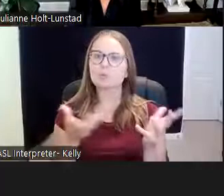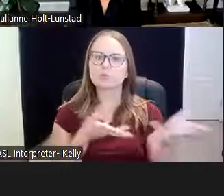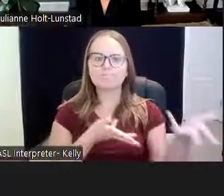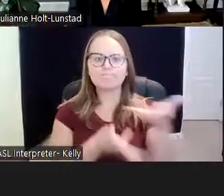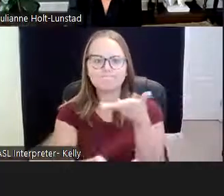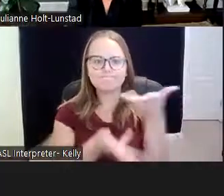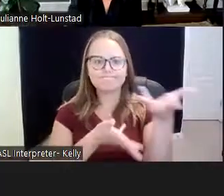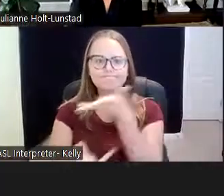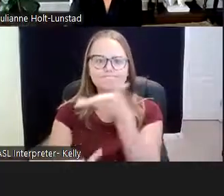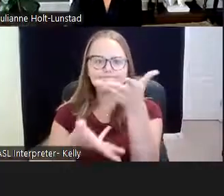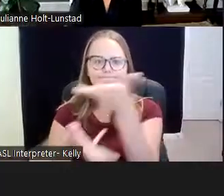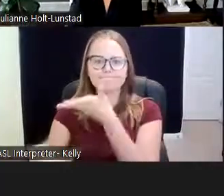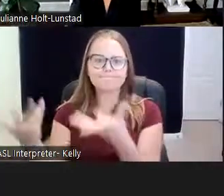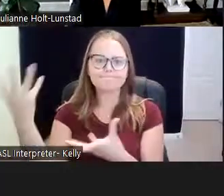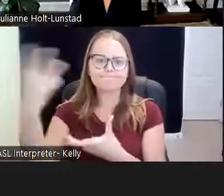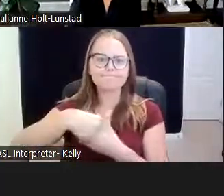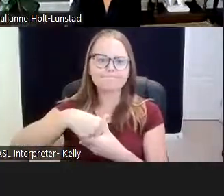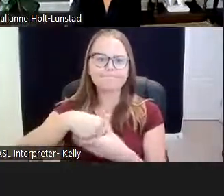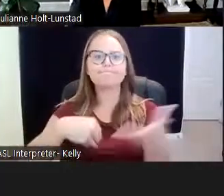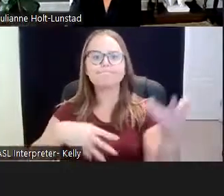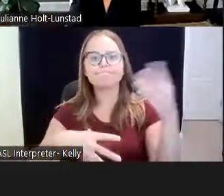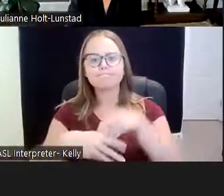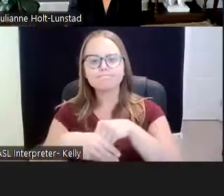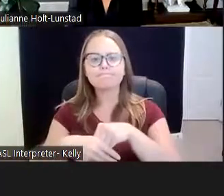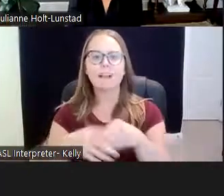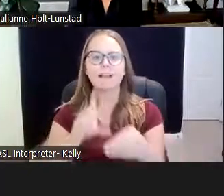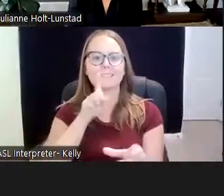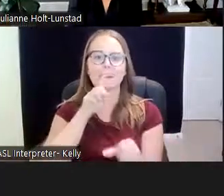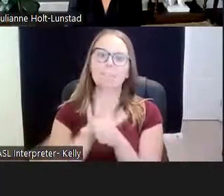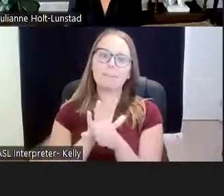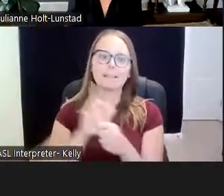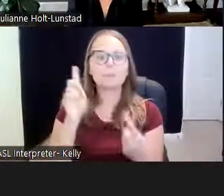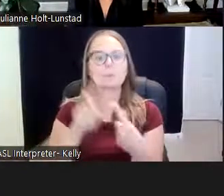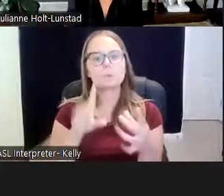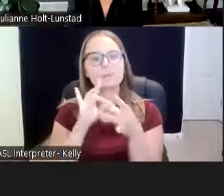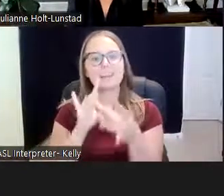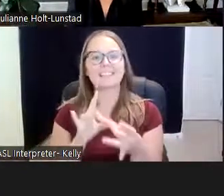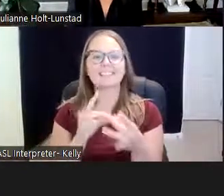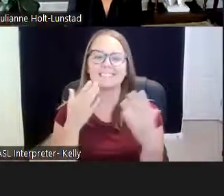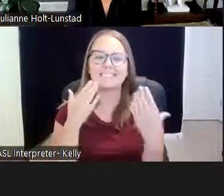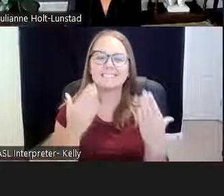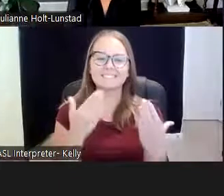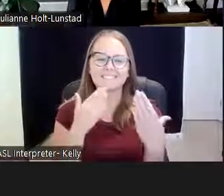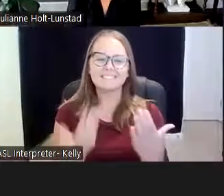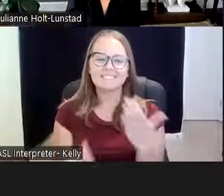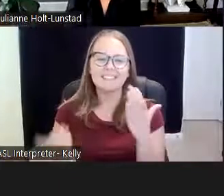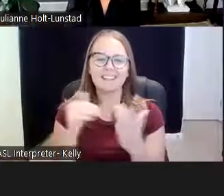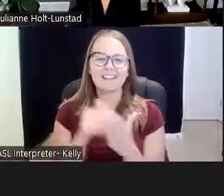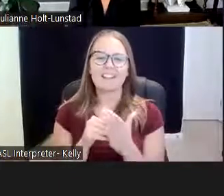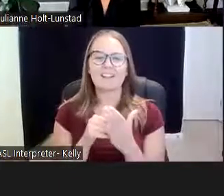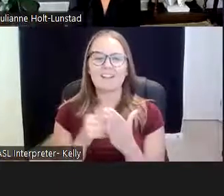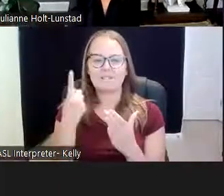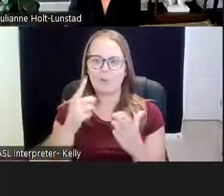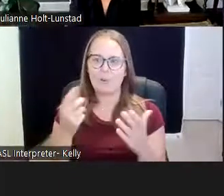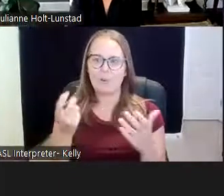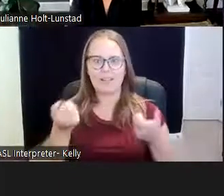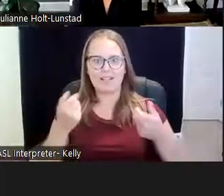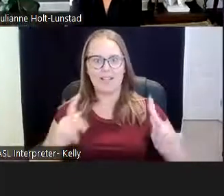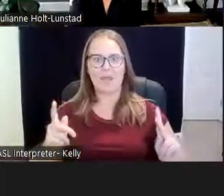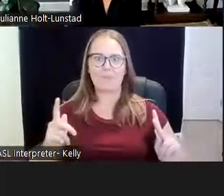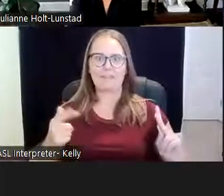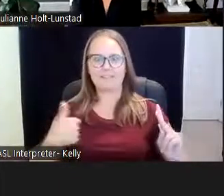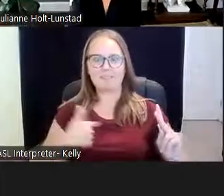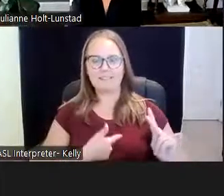engaged and of course, to commit to connect. And thank you again so much for allowing me the